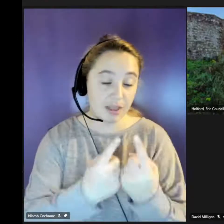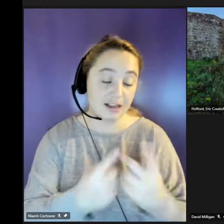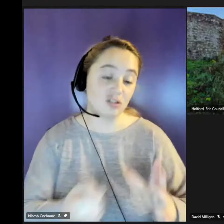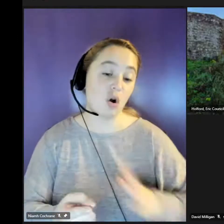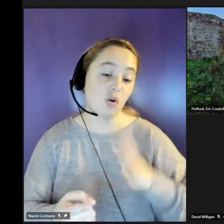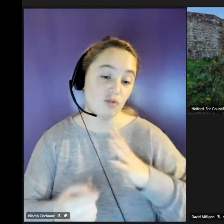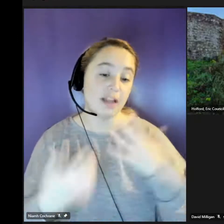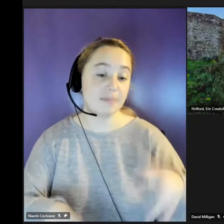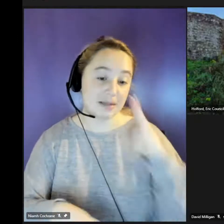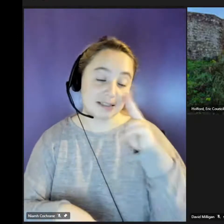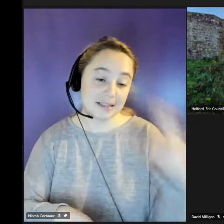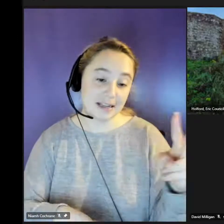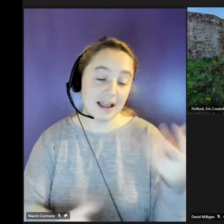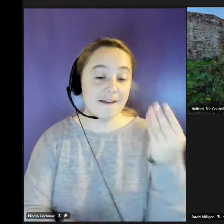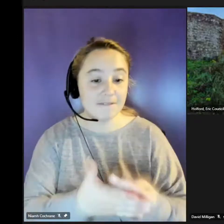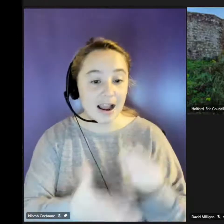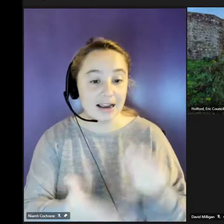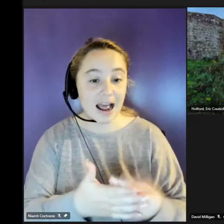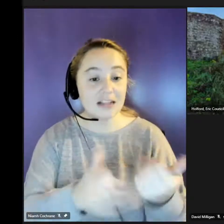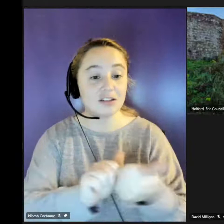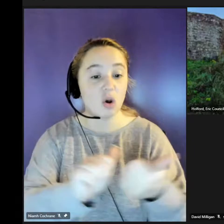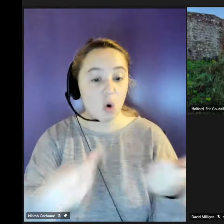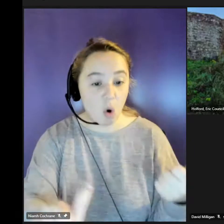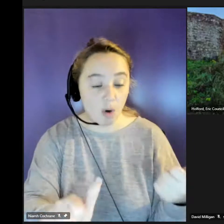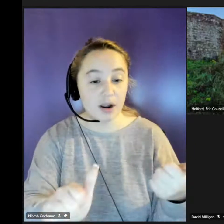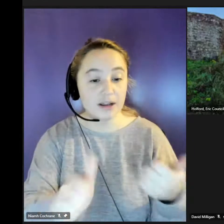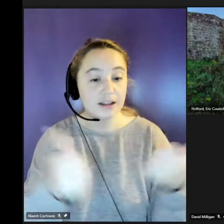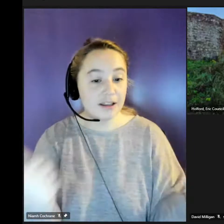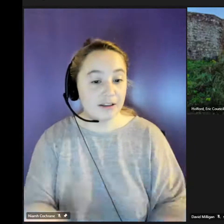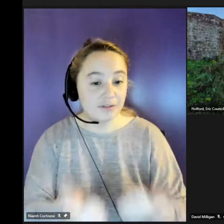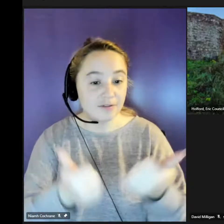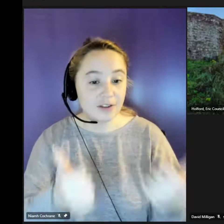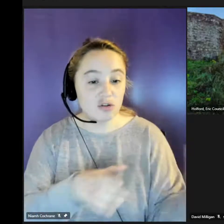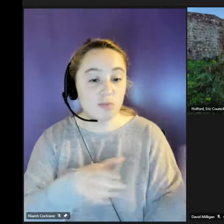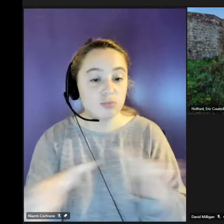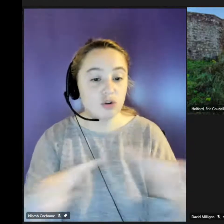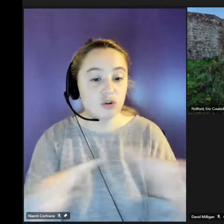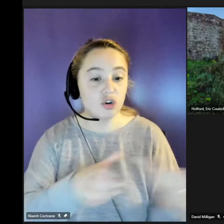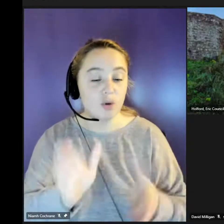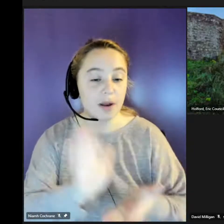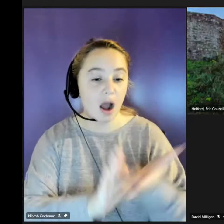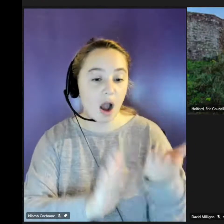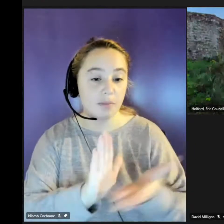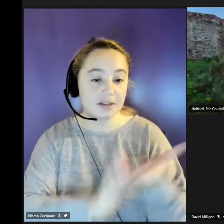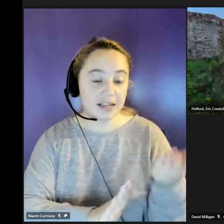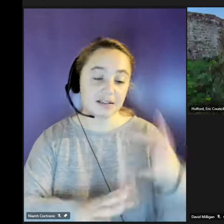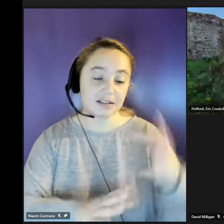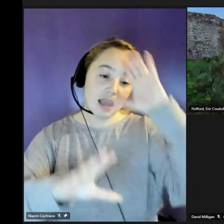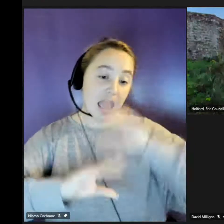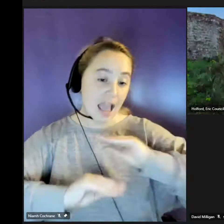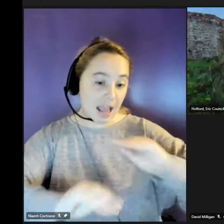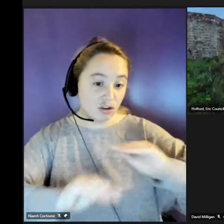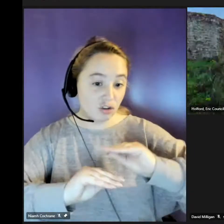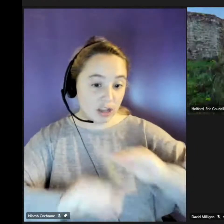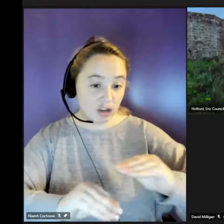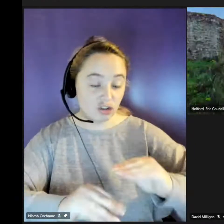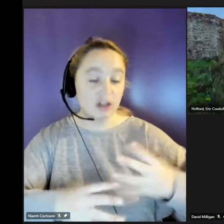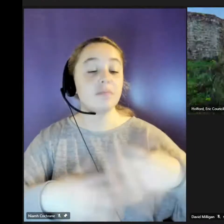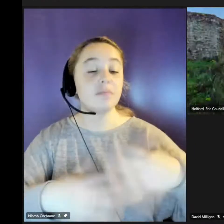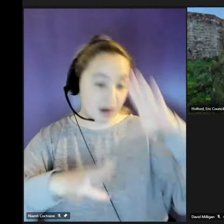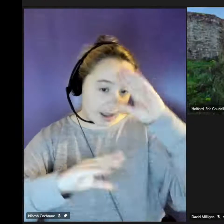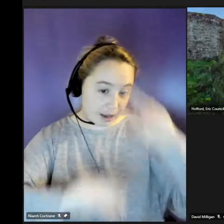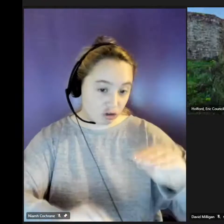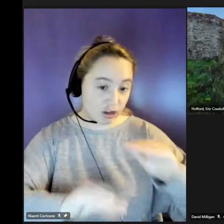seen. Finance and Corporate will have had the procurement update. Education will have had the education